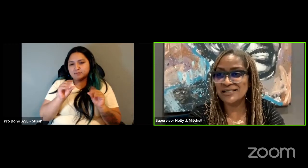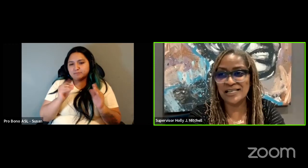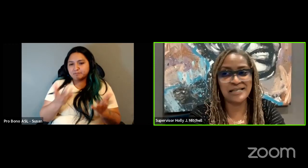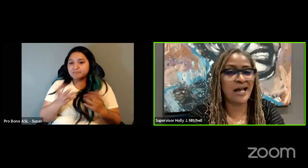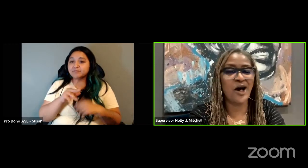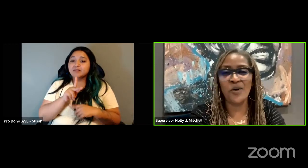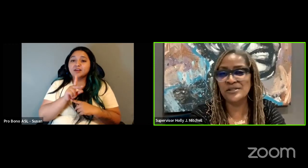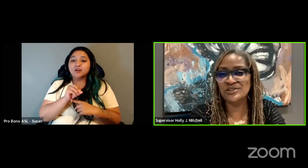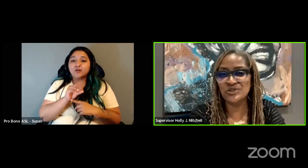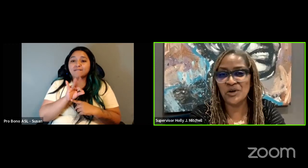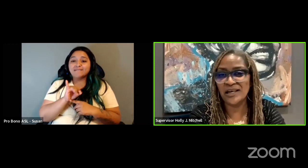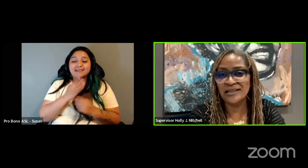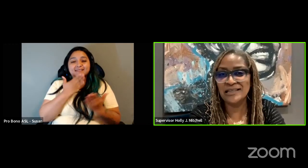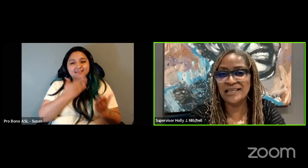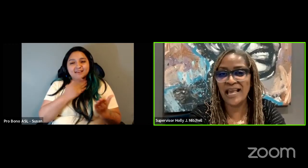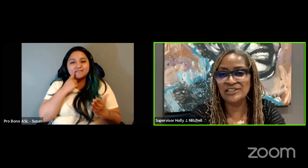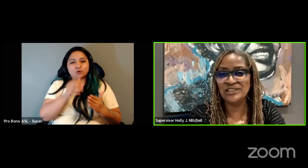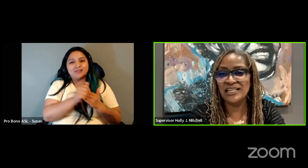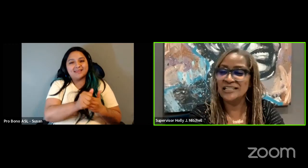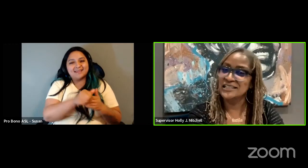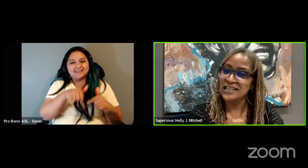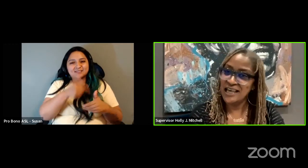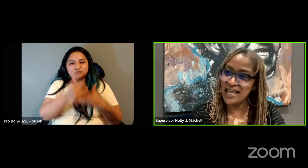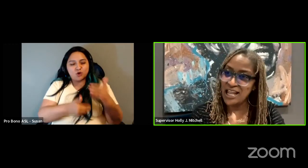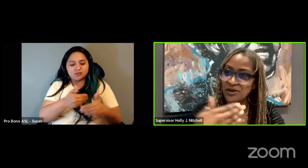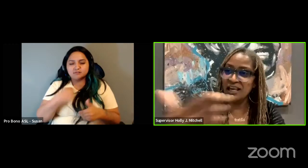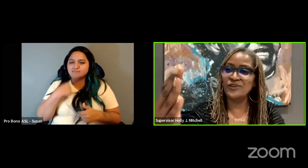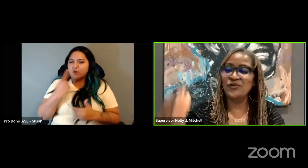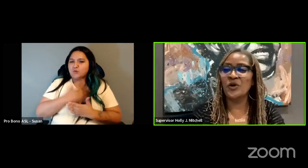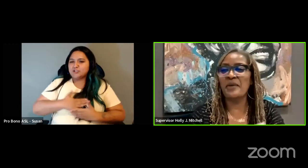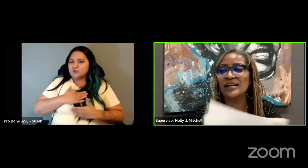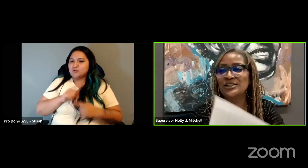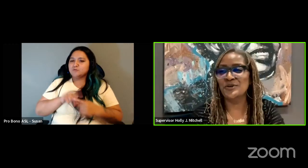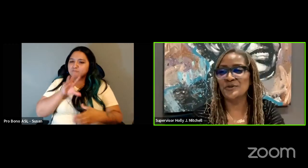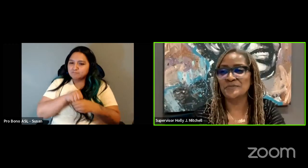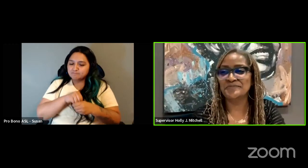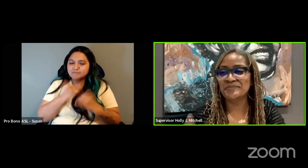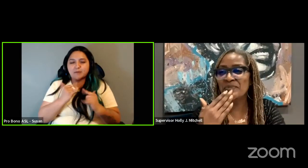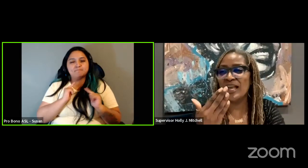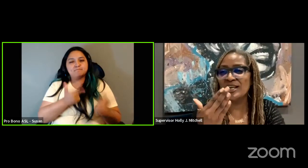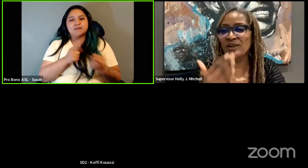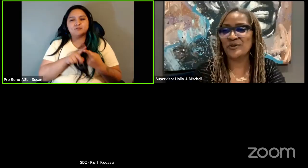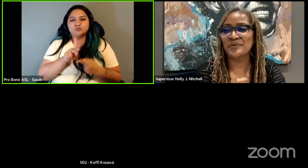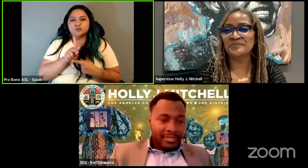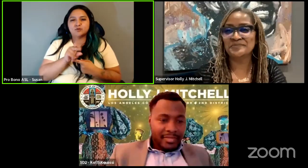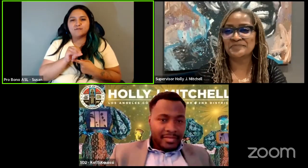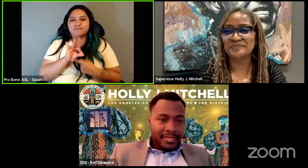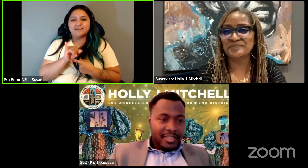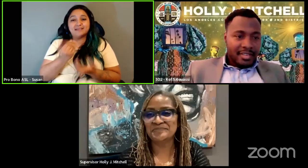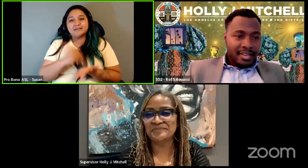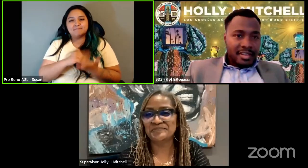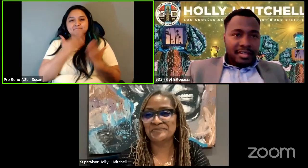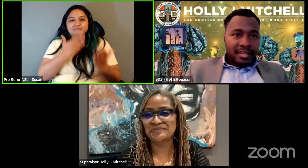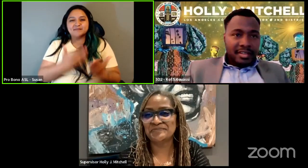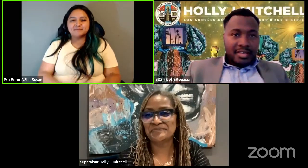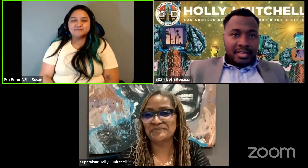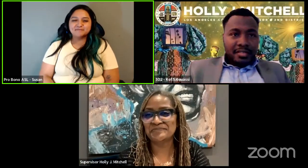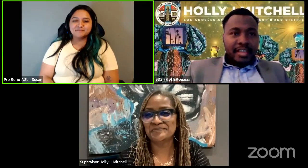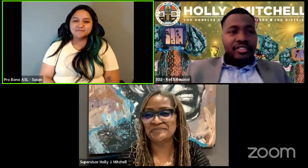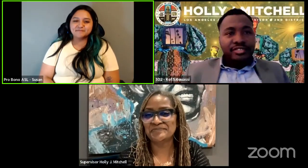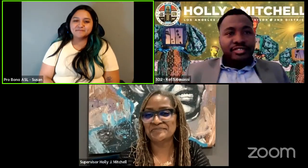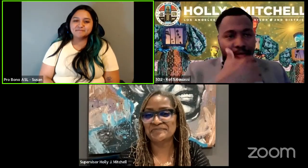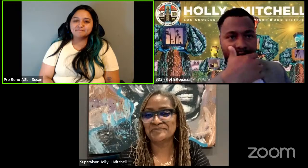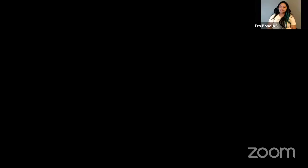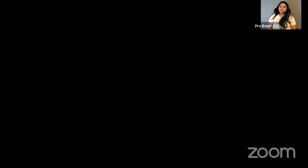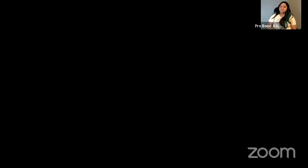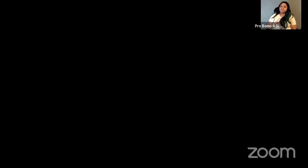in this process. I always enjoy engaging in it, and I'll kick the floor back to you. Thank you. Thank